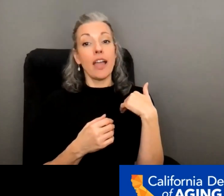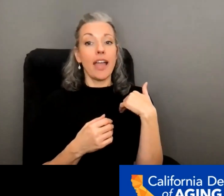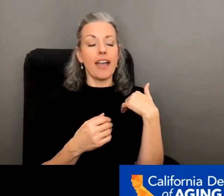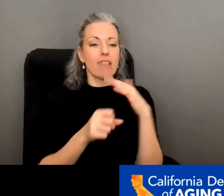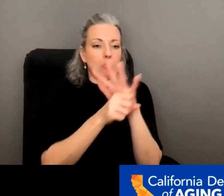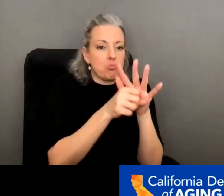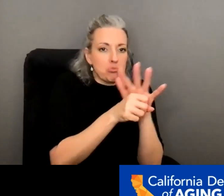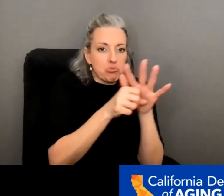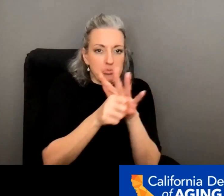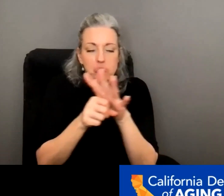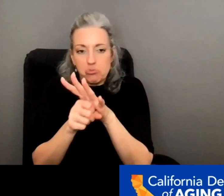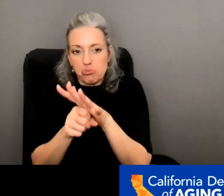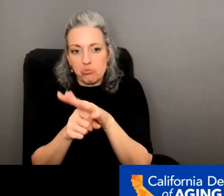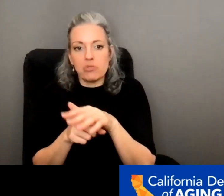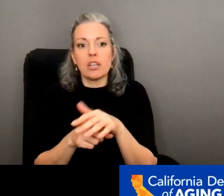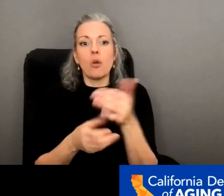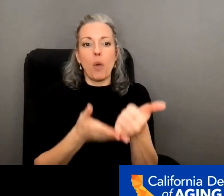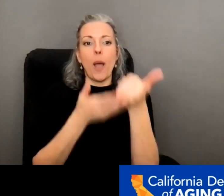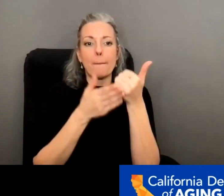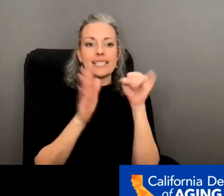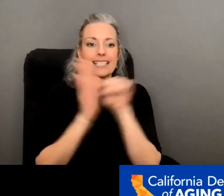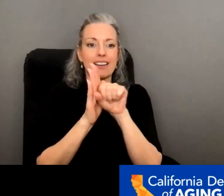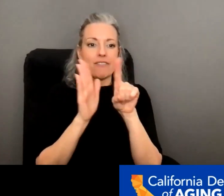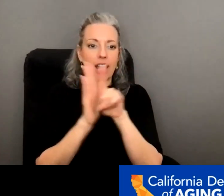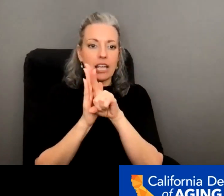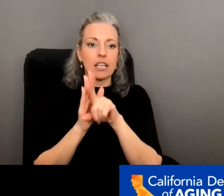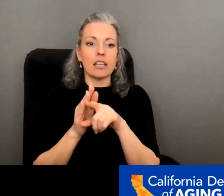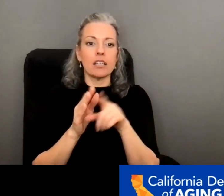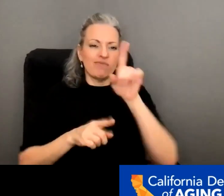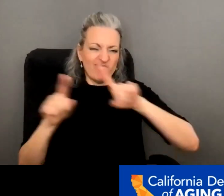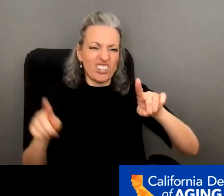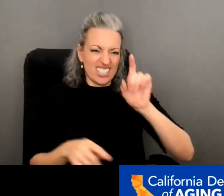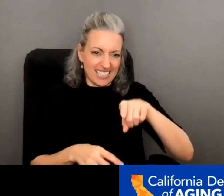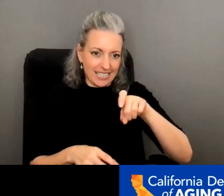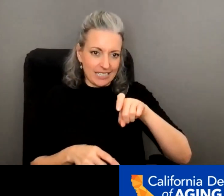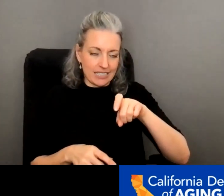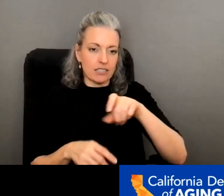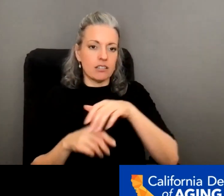place, which we anticipate will help us identify the various needs based on